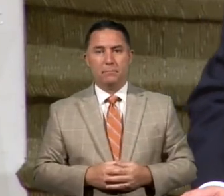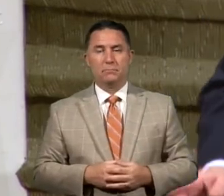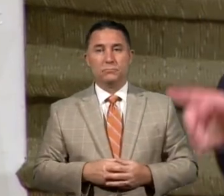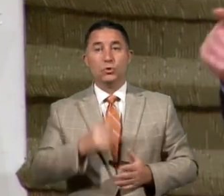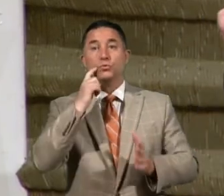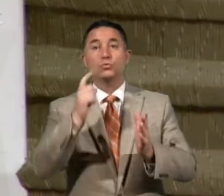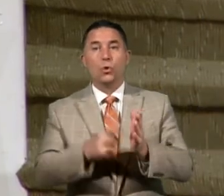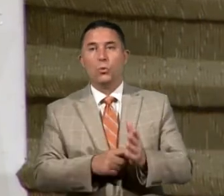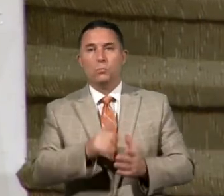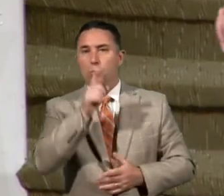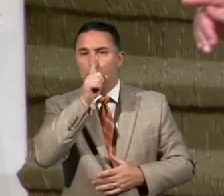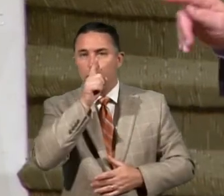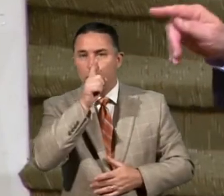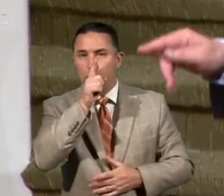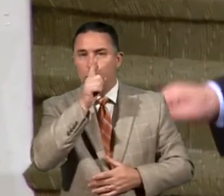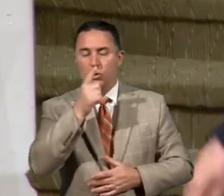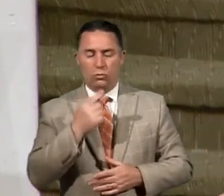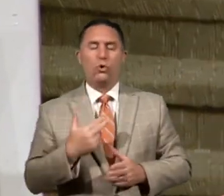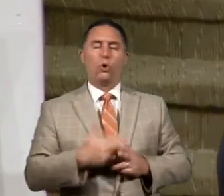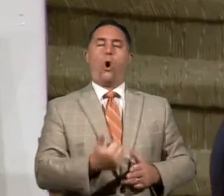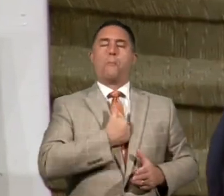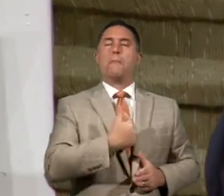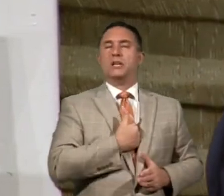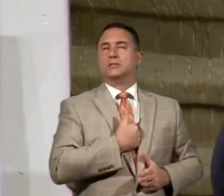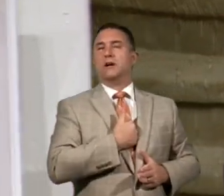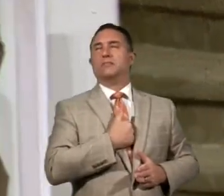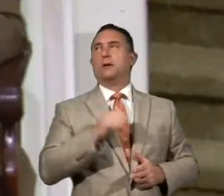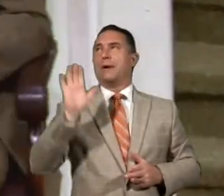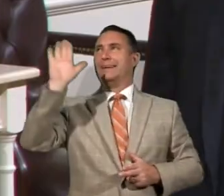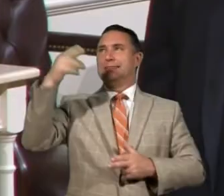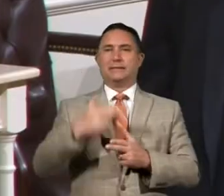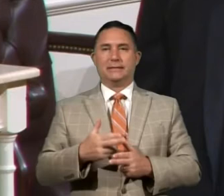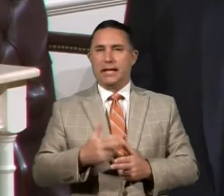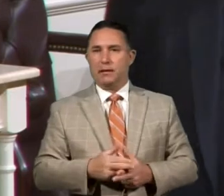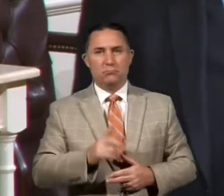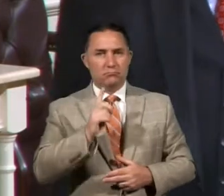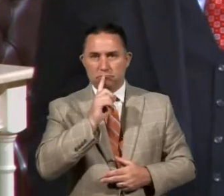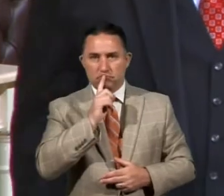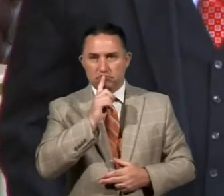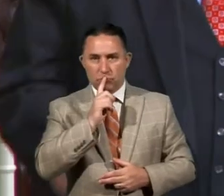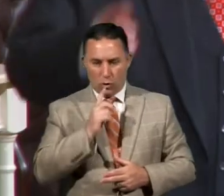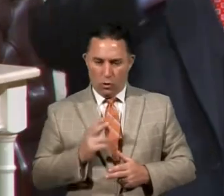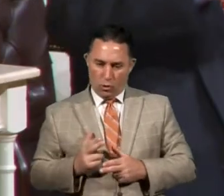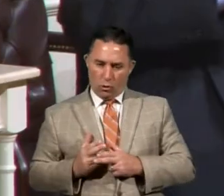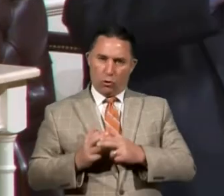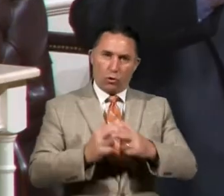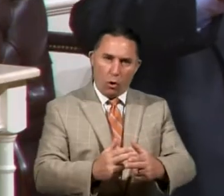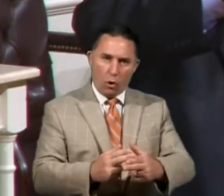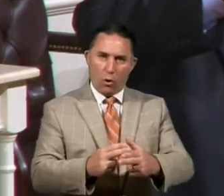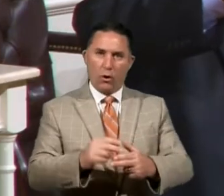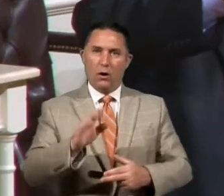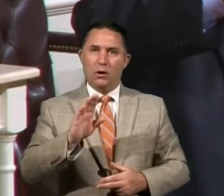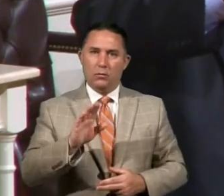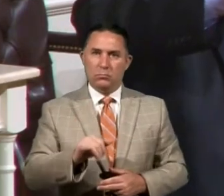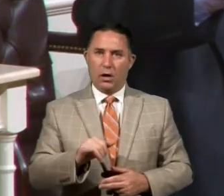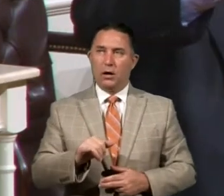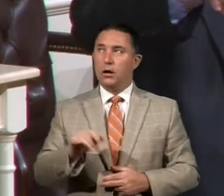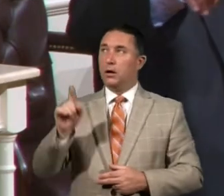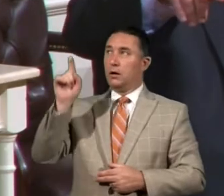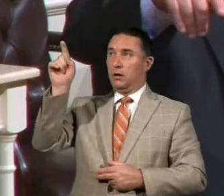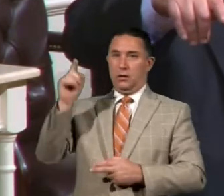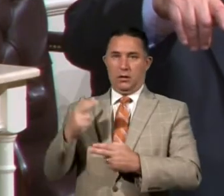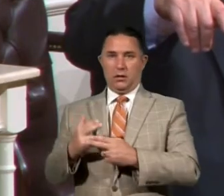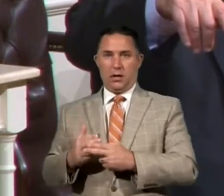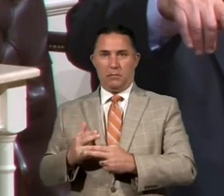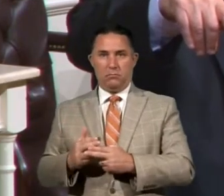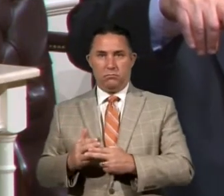Please note it doesn't say who call themselves by my name. It says who are called by my